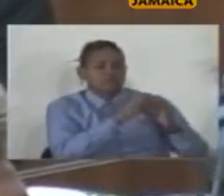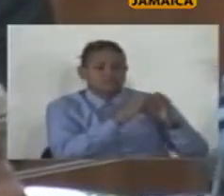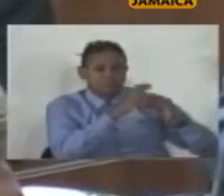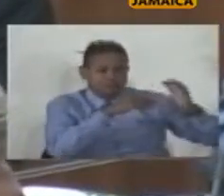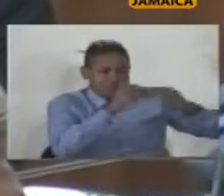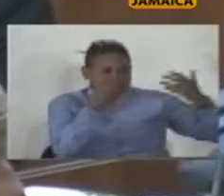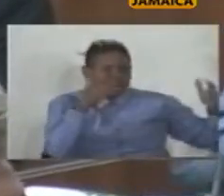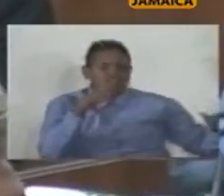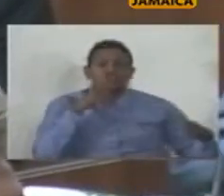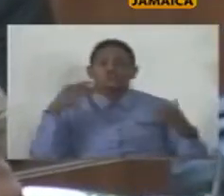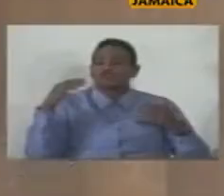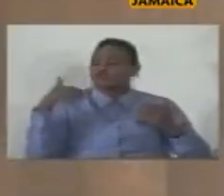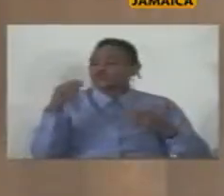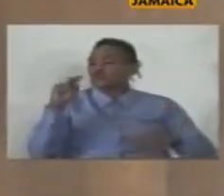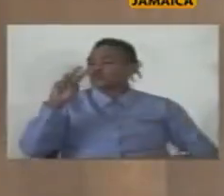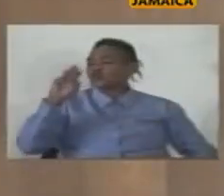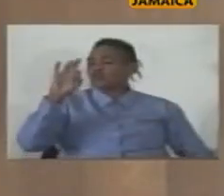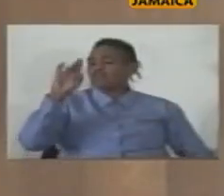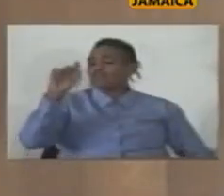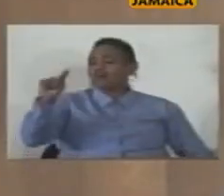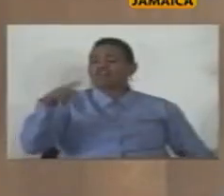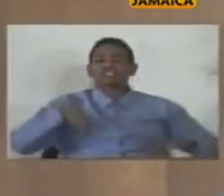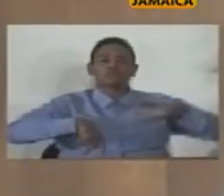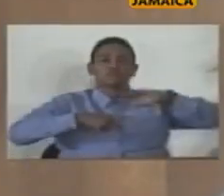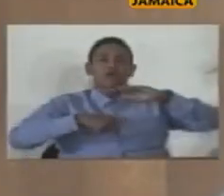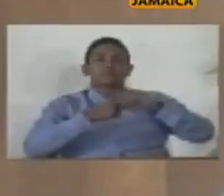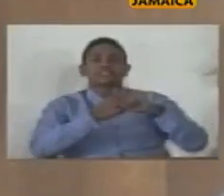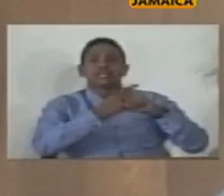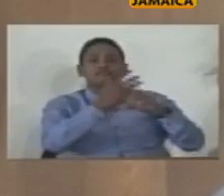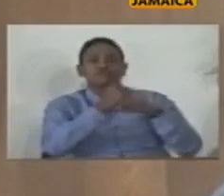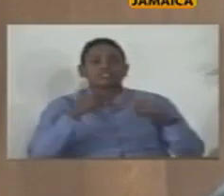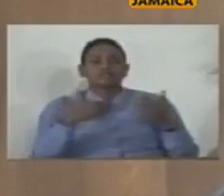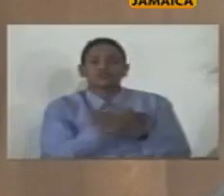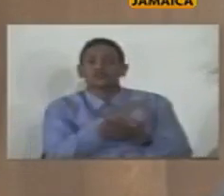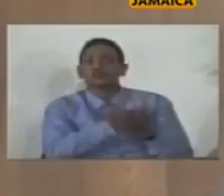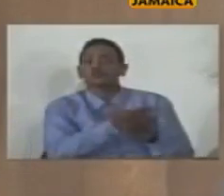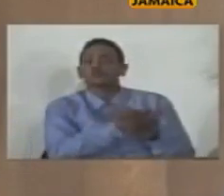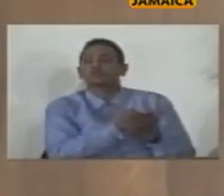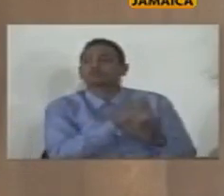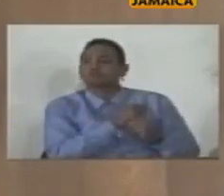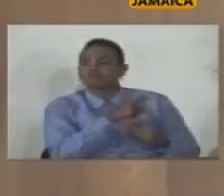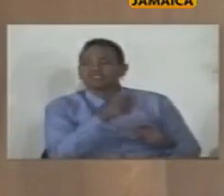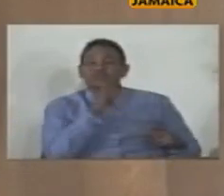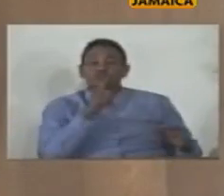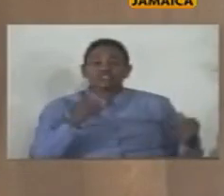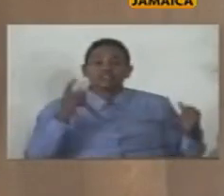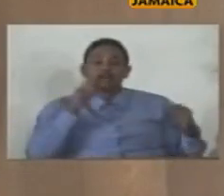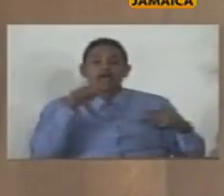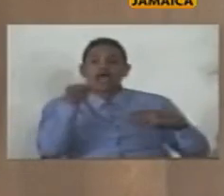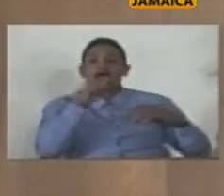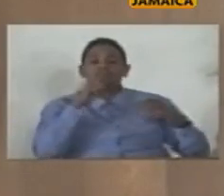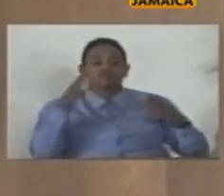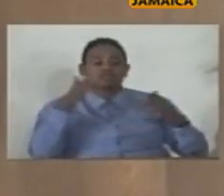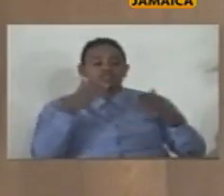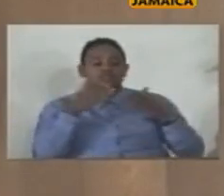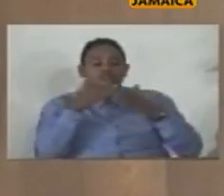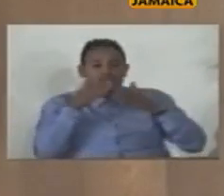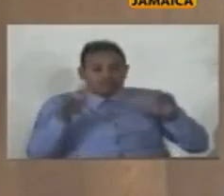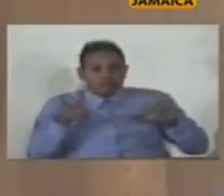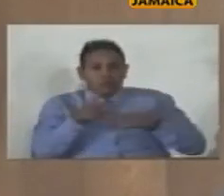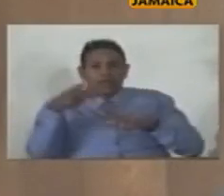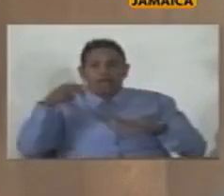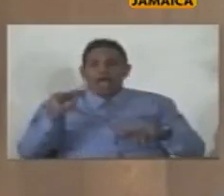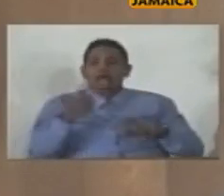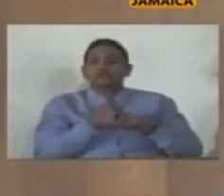The New Forest Primaries received a new school, as it had to sever ties with the high school. The Campbell's